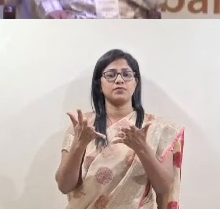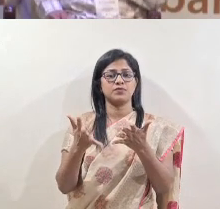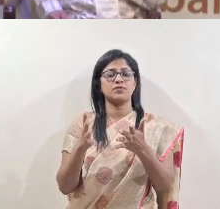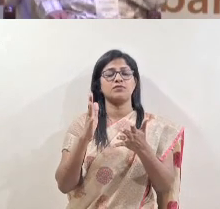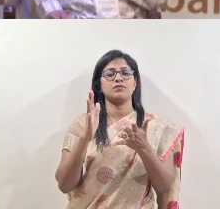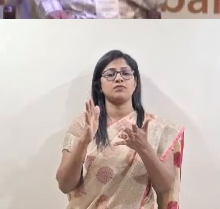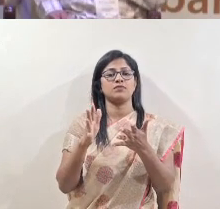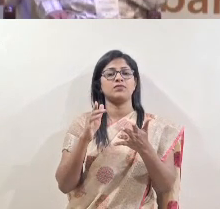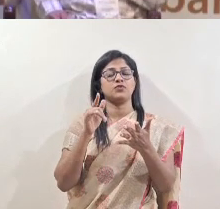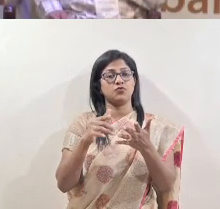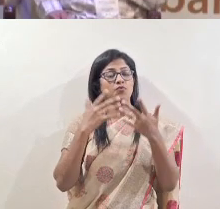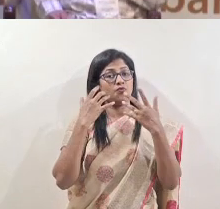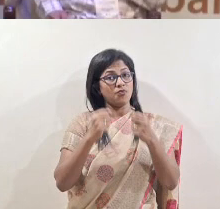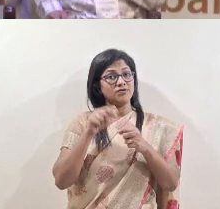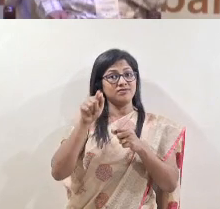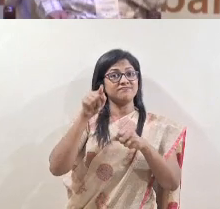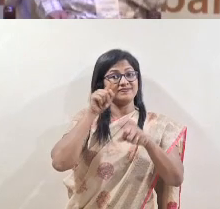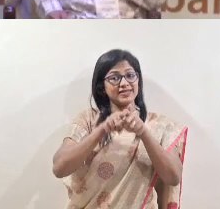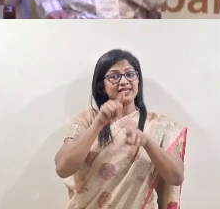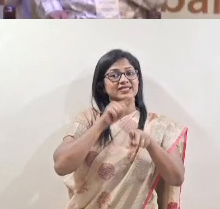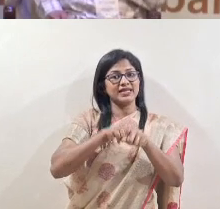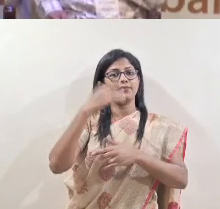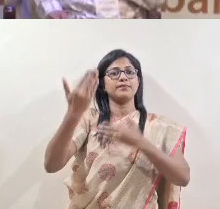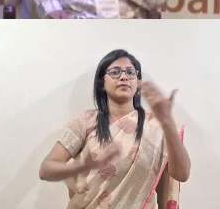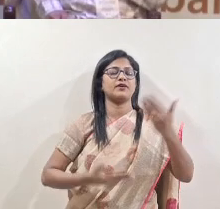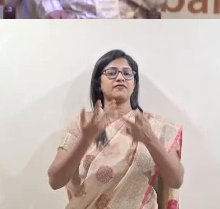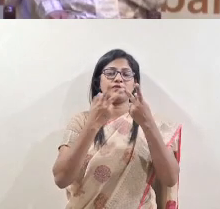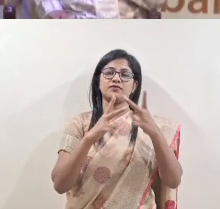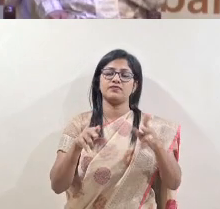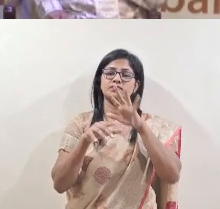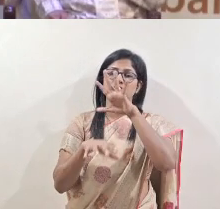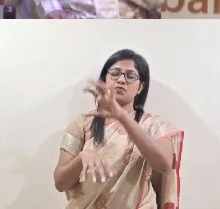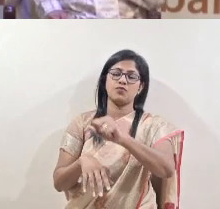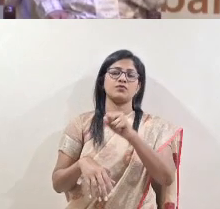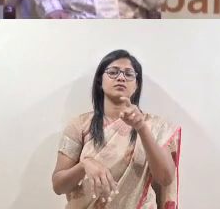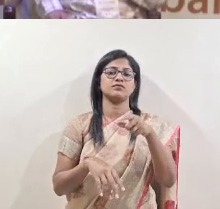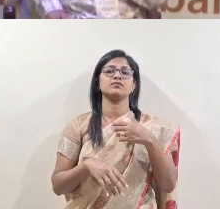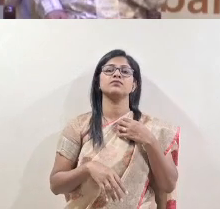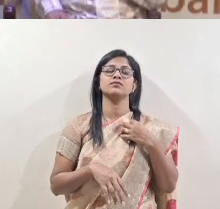functional. So we wanted to capture those behavioral differences. Okay.